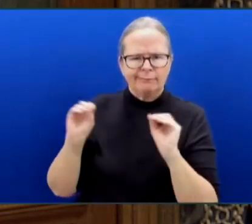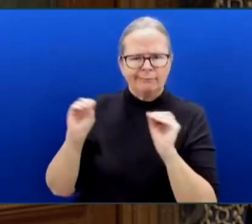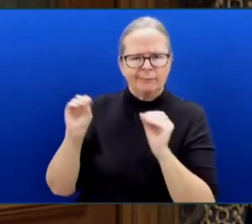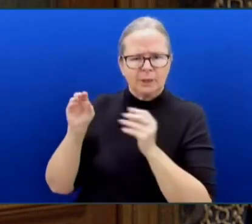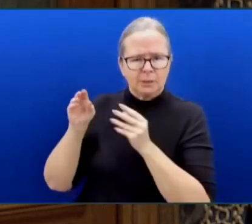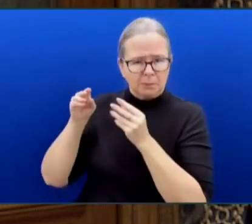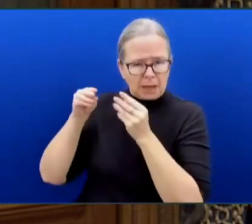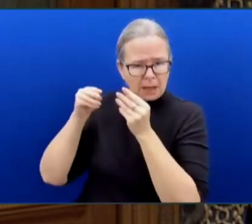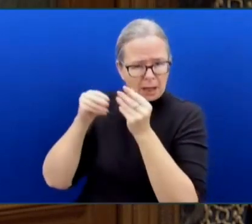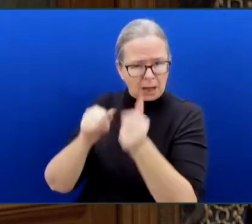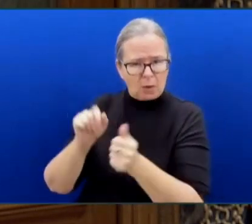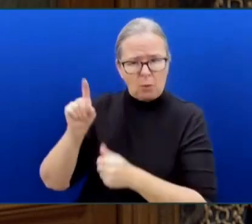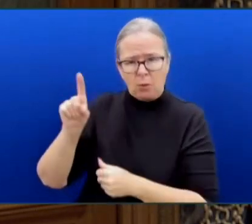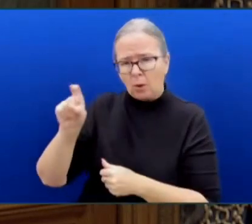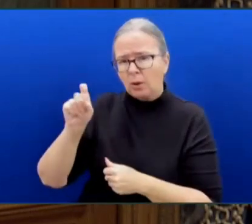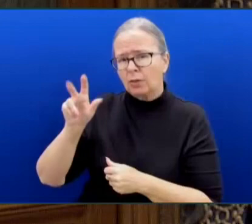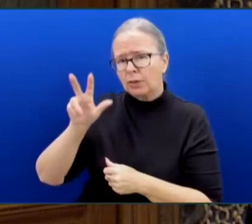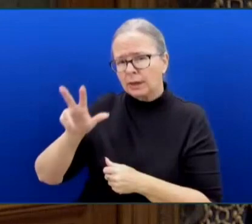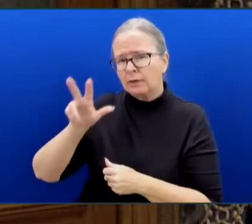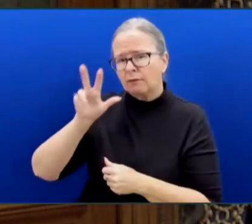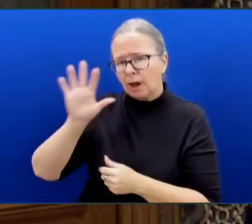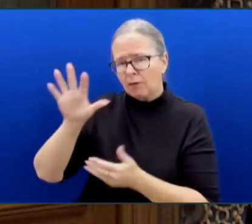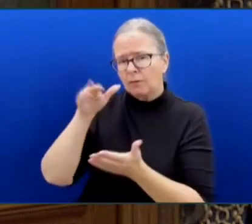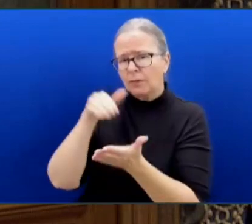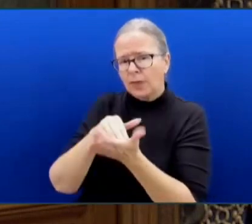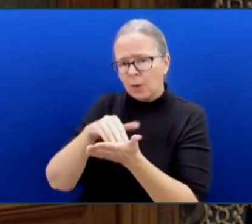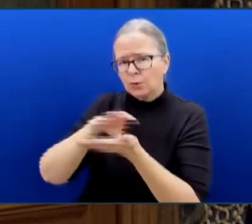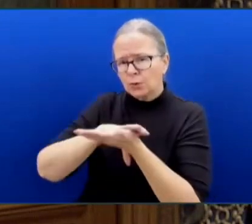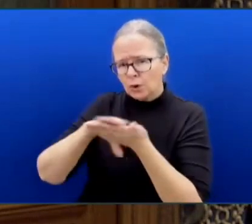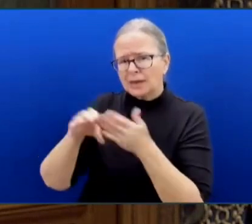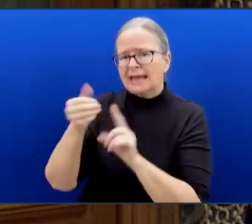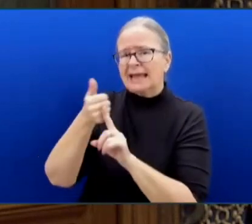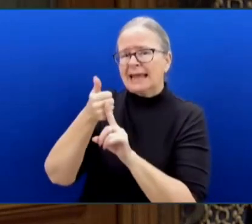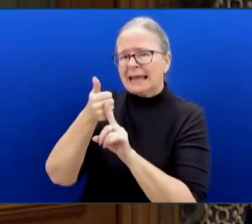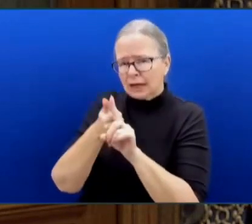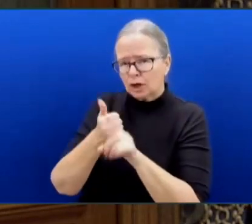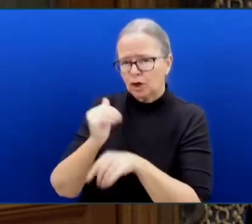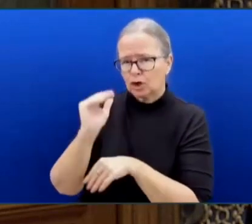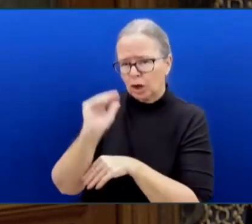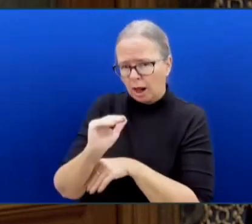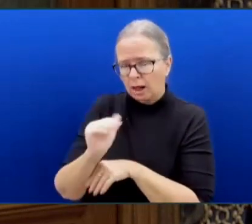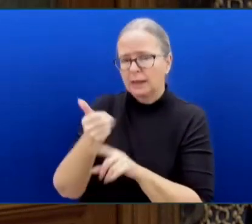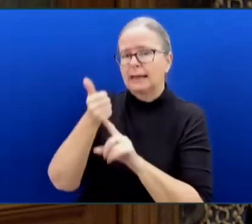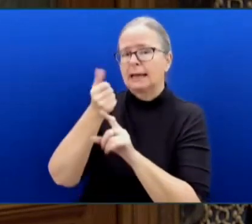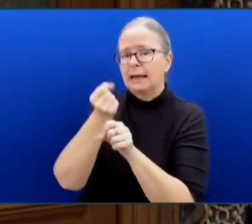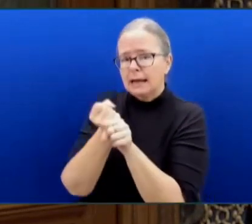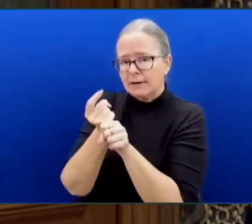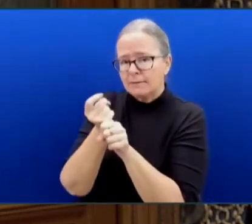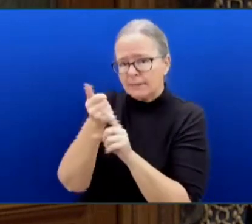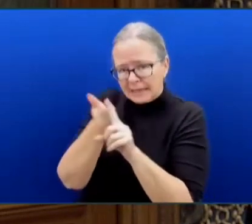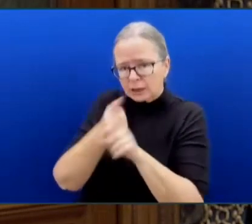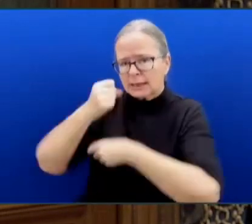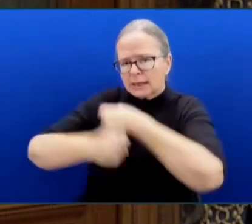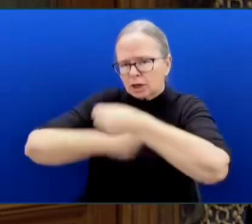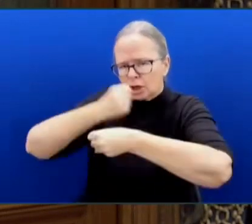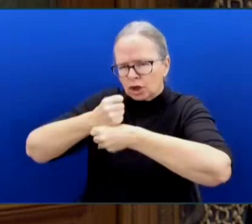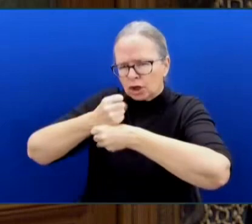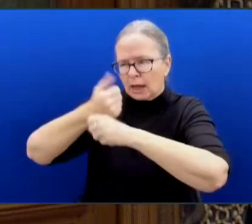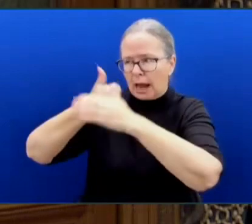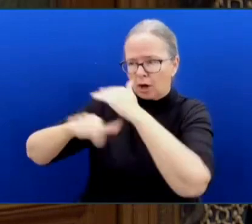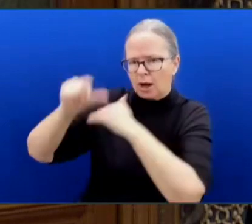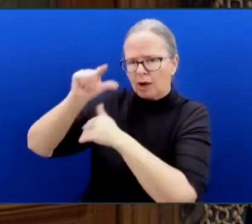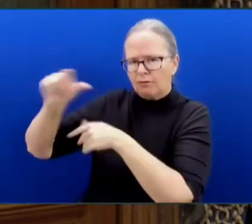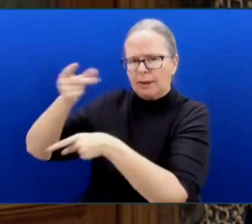$135,000 per child per year in care. Poverty is a primary driver of children